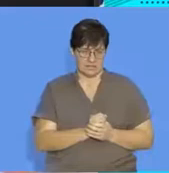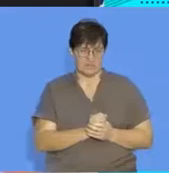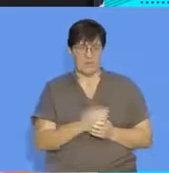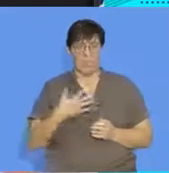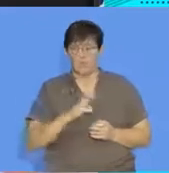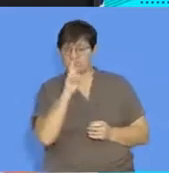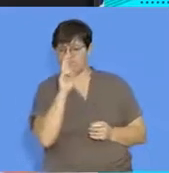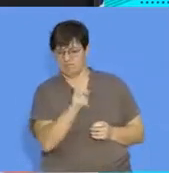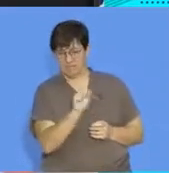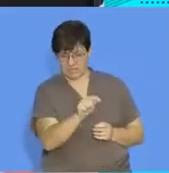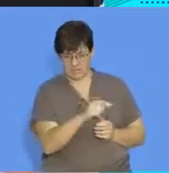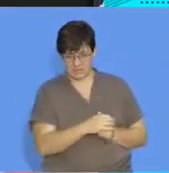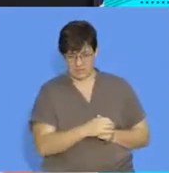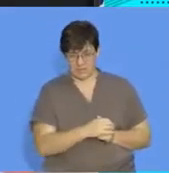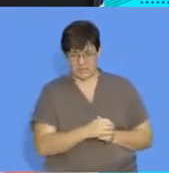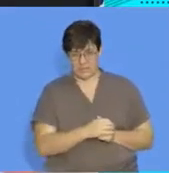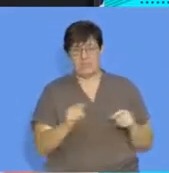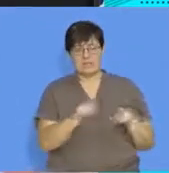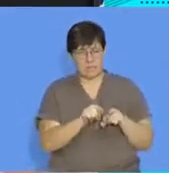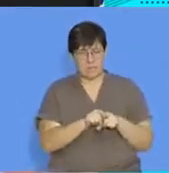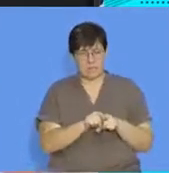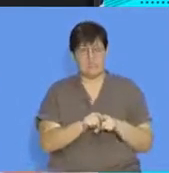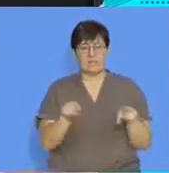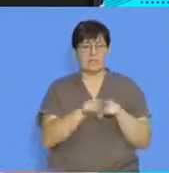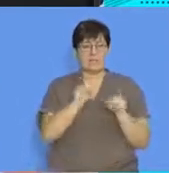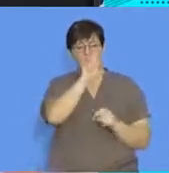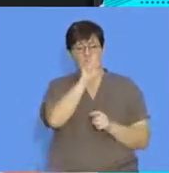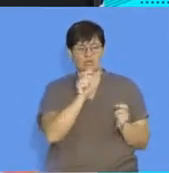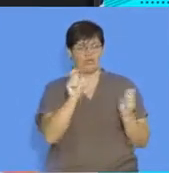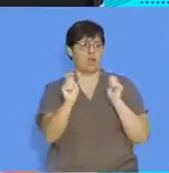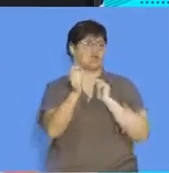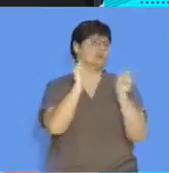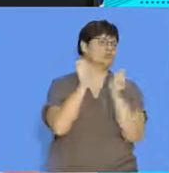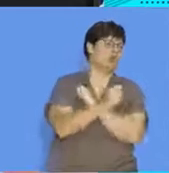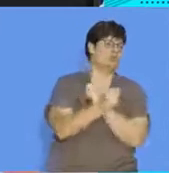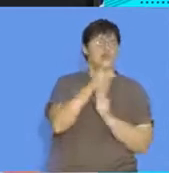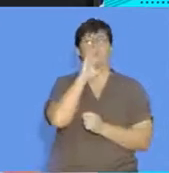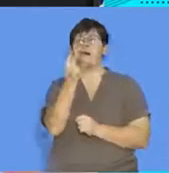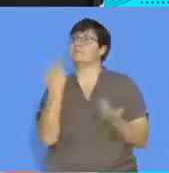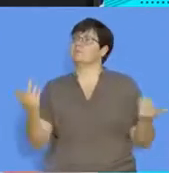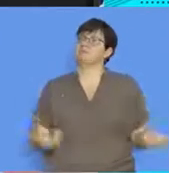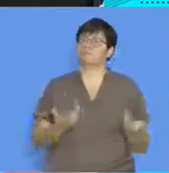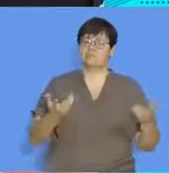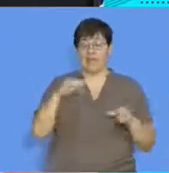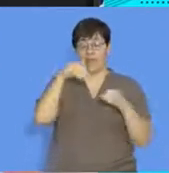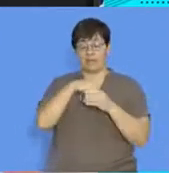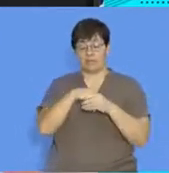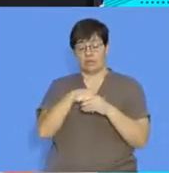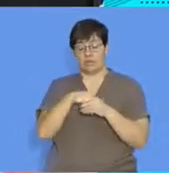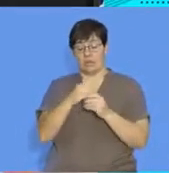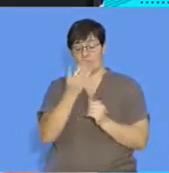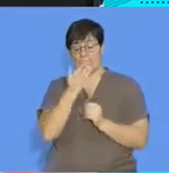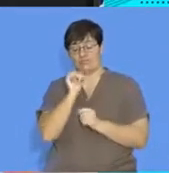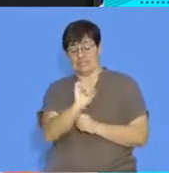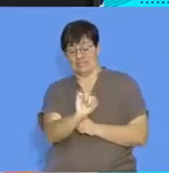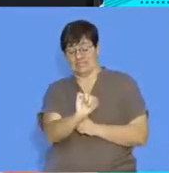constant? So we can also rephrase the same question and ask ourselves, okay, does the internal resistance of